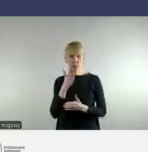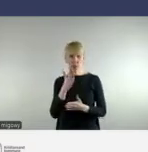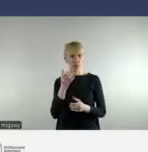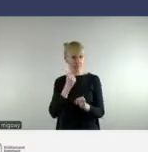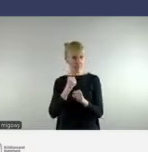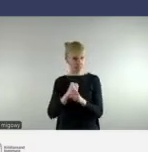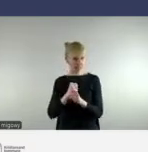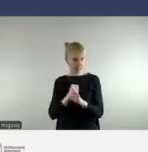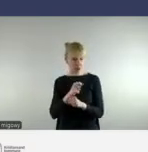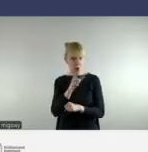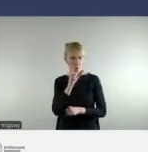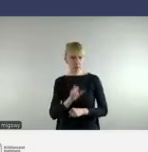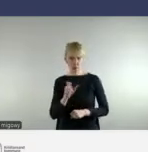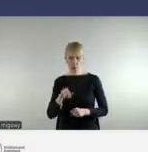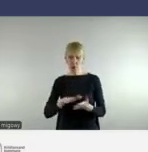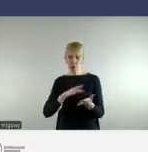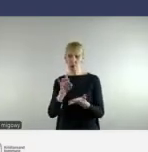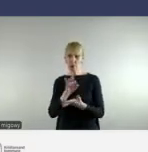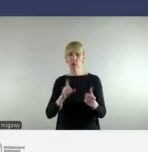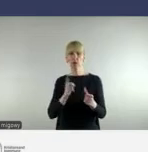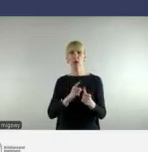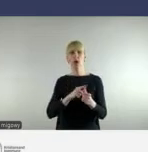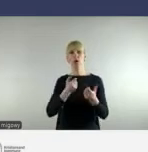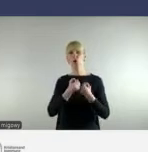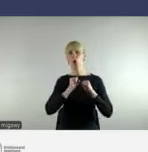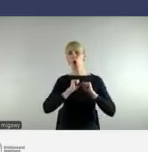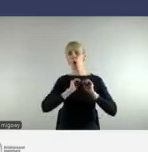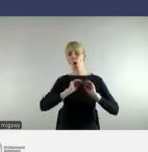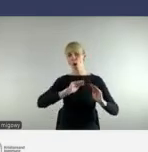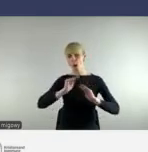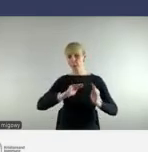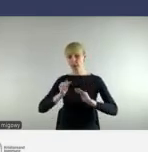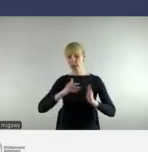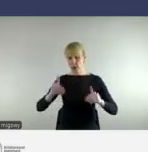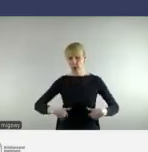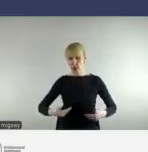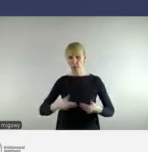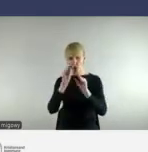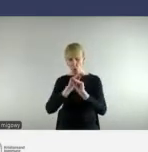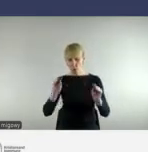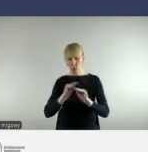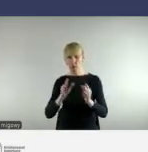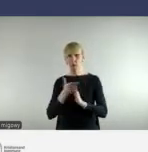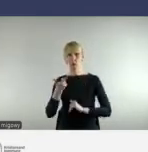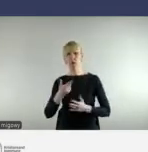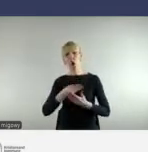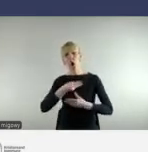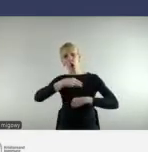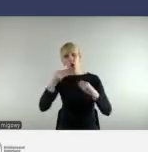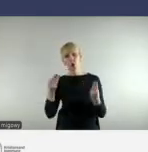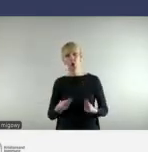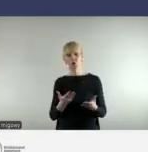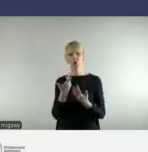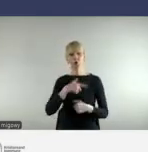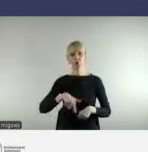and citizen services, urban and regional development, technology and organization, and strategy and finance.